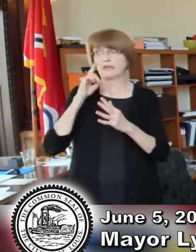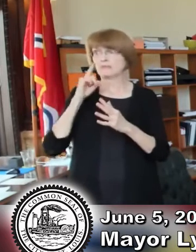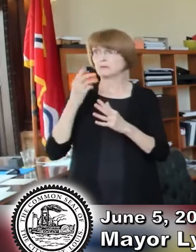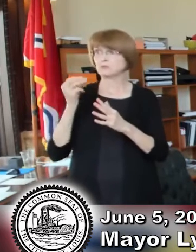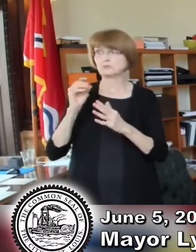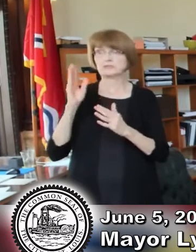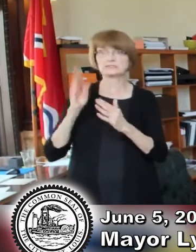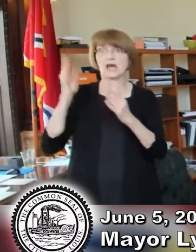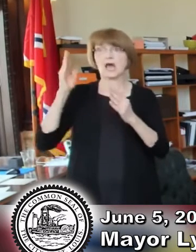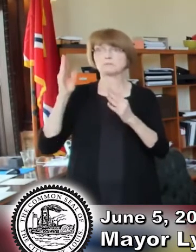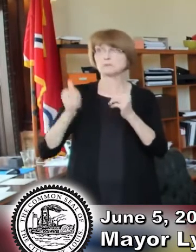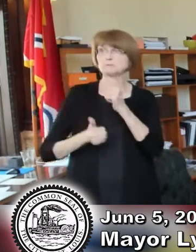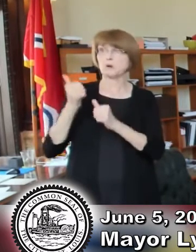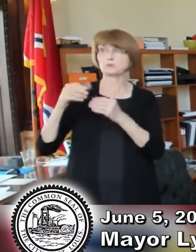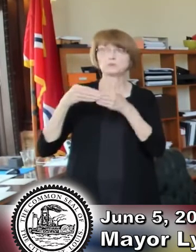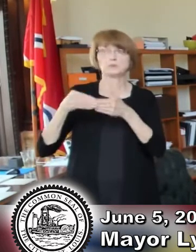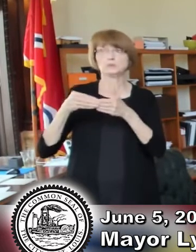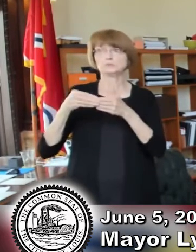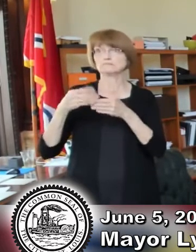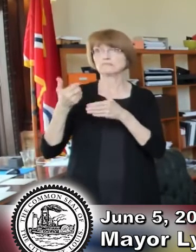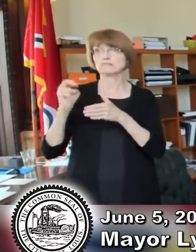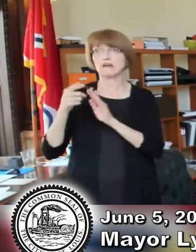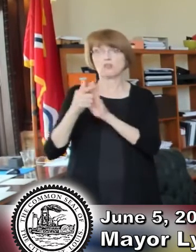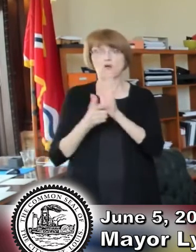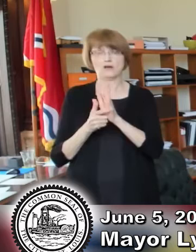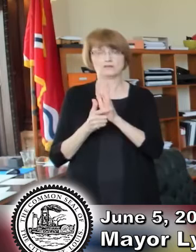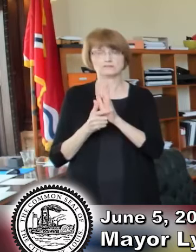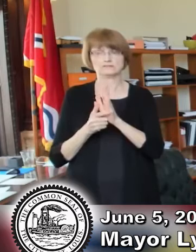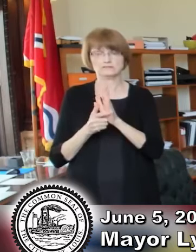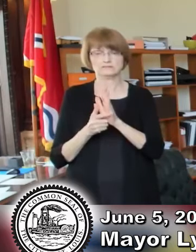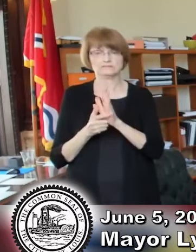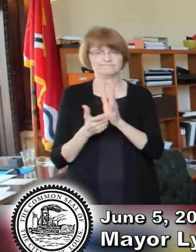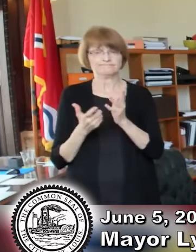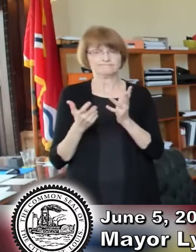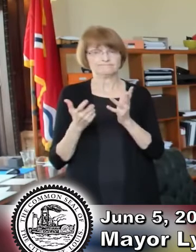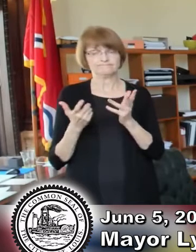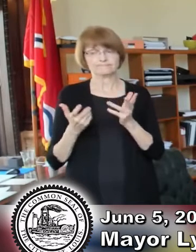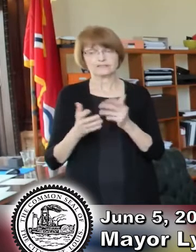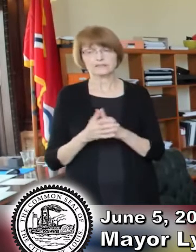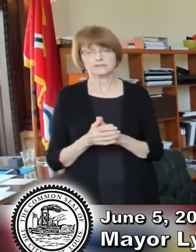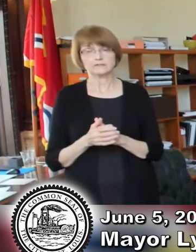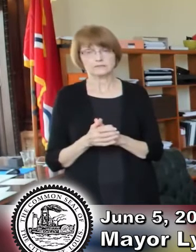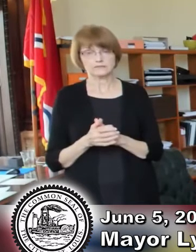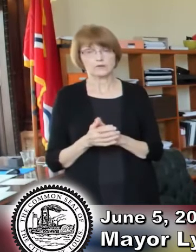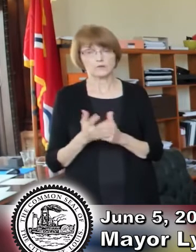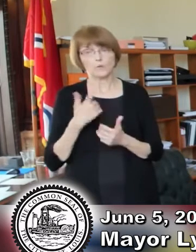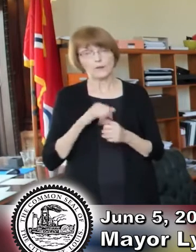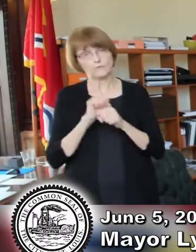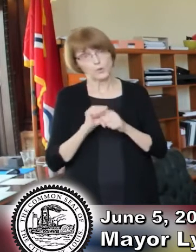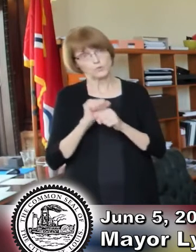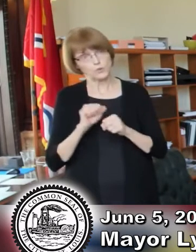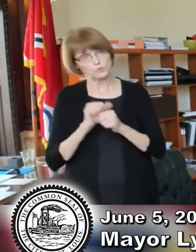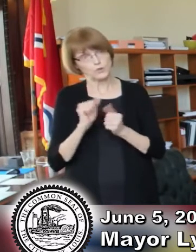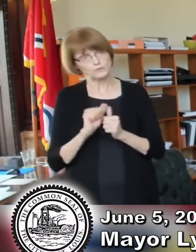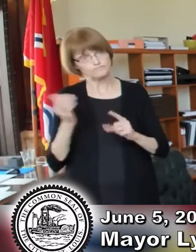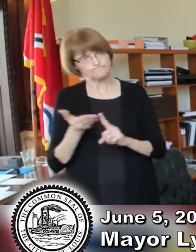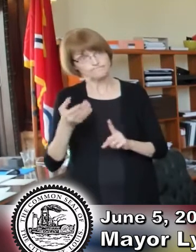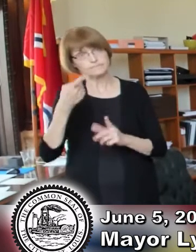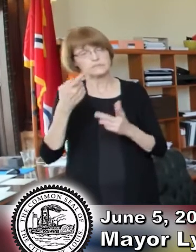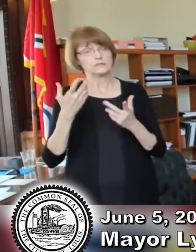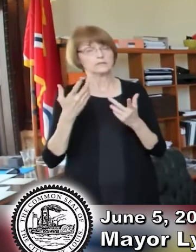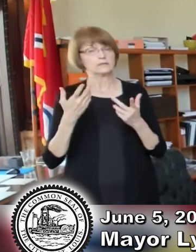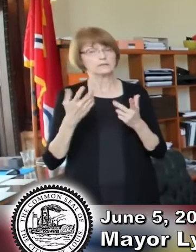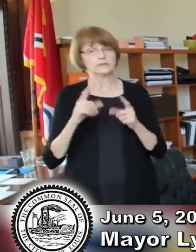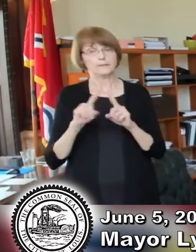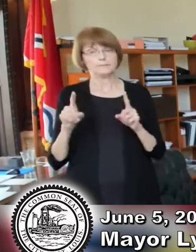than we do, or almost no gun laws. So we have worked on that, but